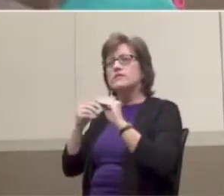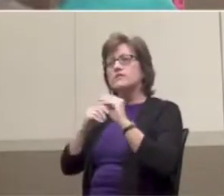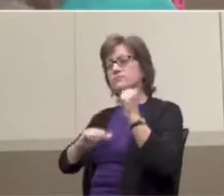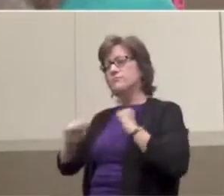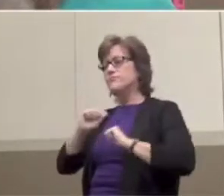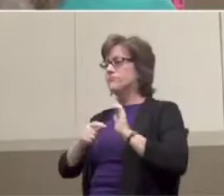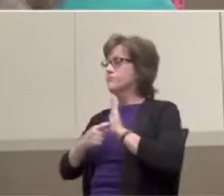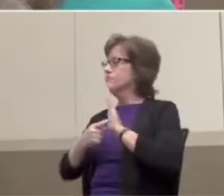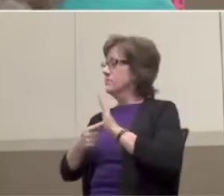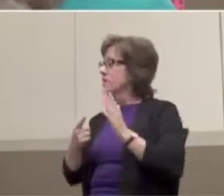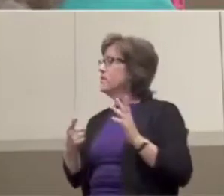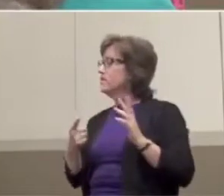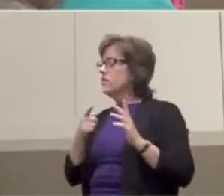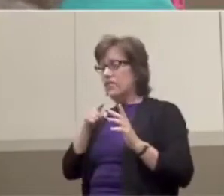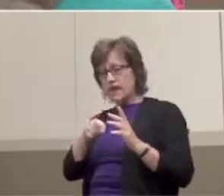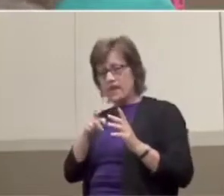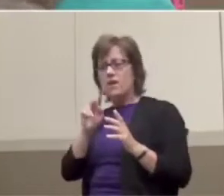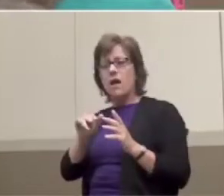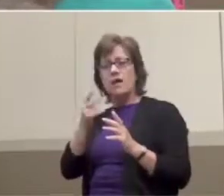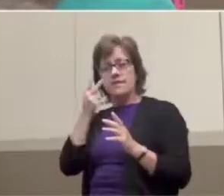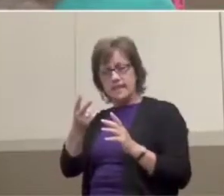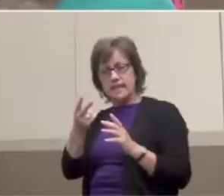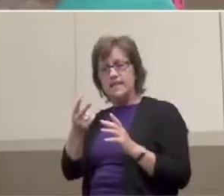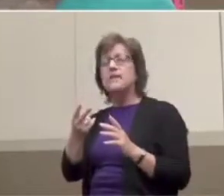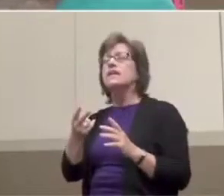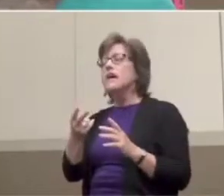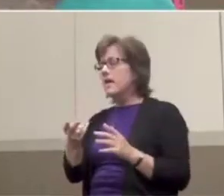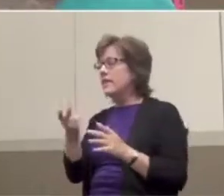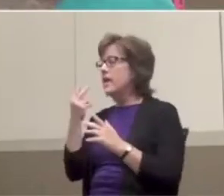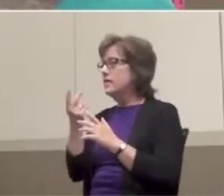look back at that, seeing it visually over and over again.